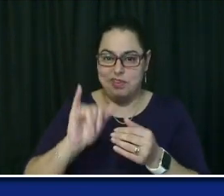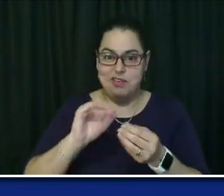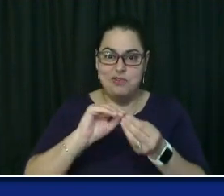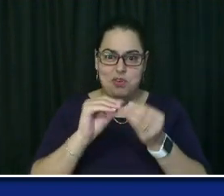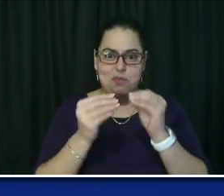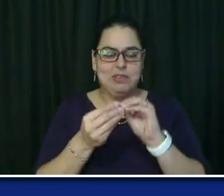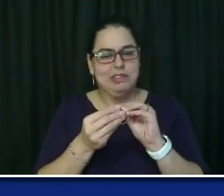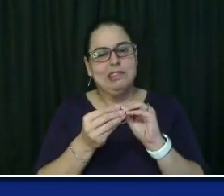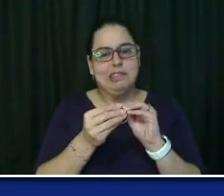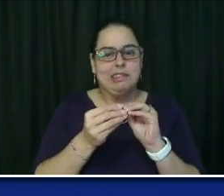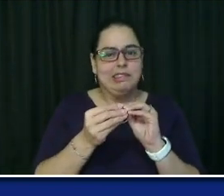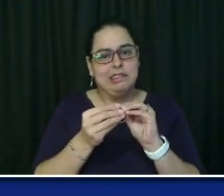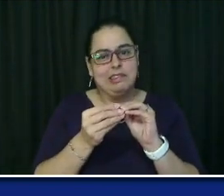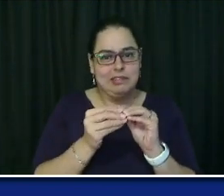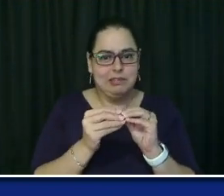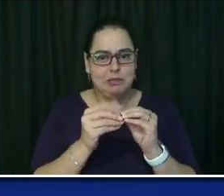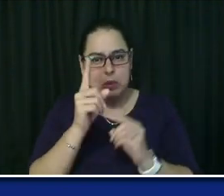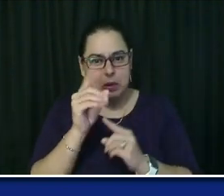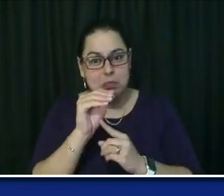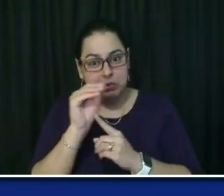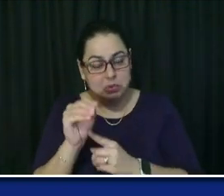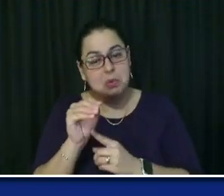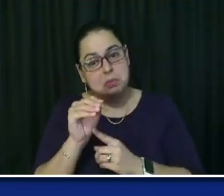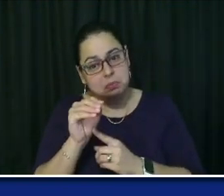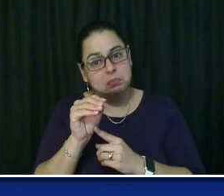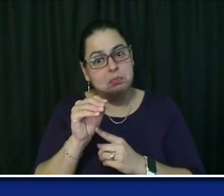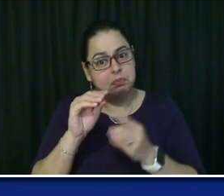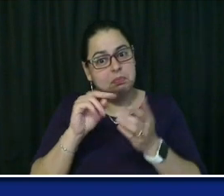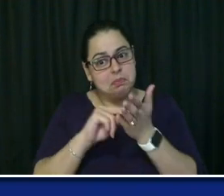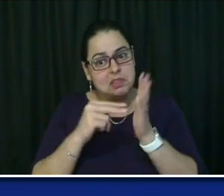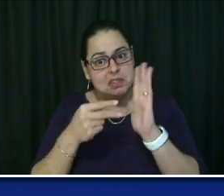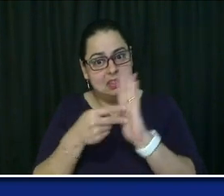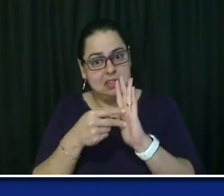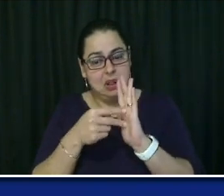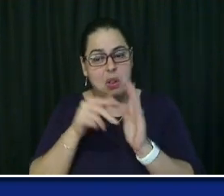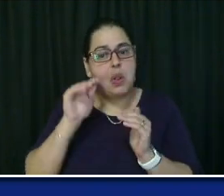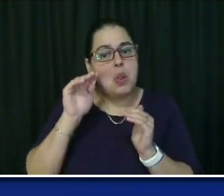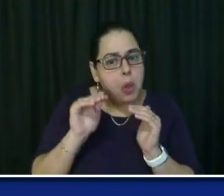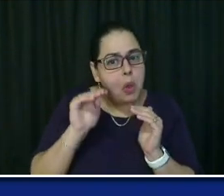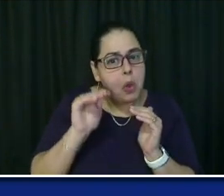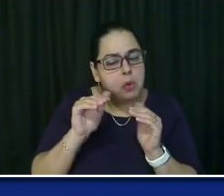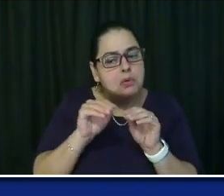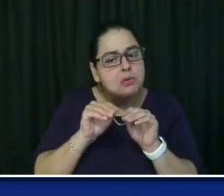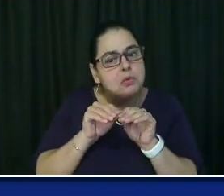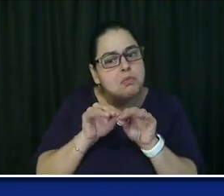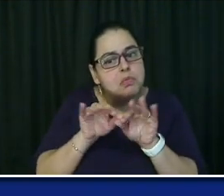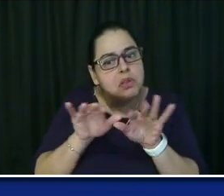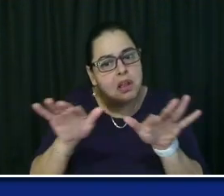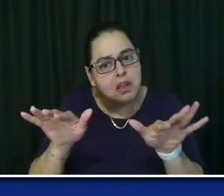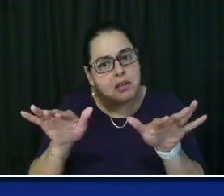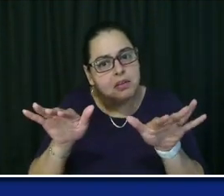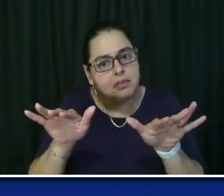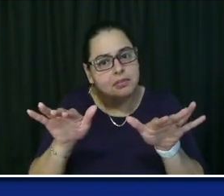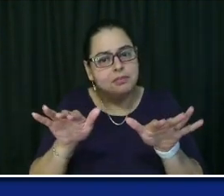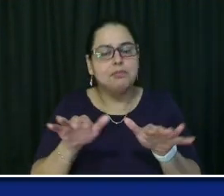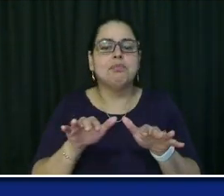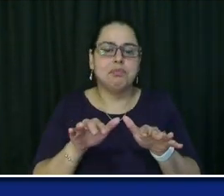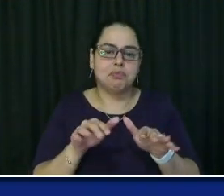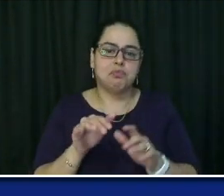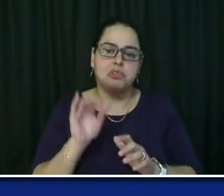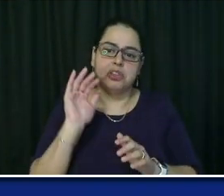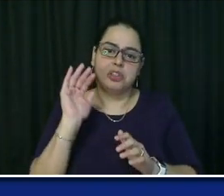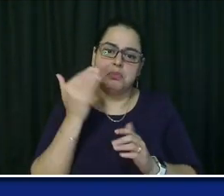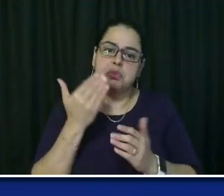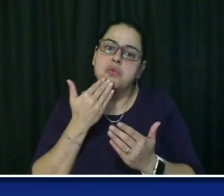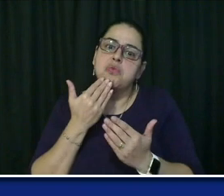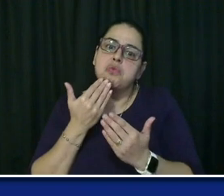very good indicator of low spread of infection. If we were testing, as we did, 3,500 people, and